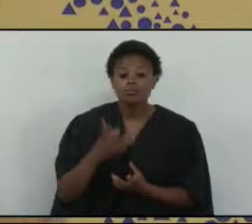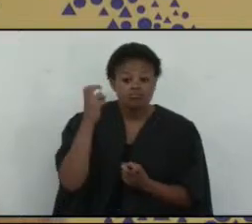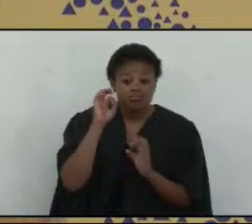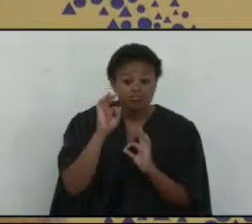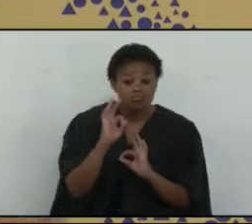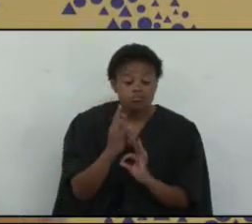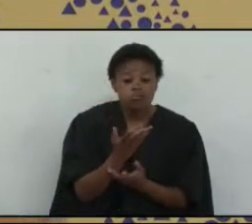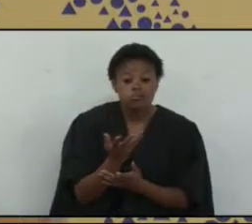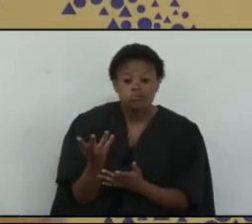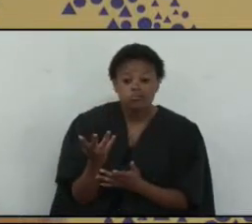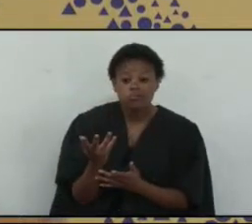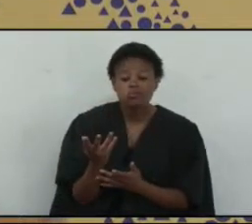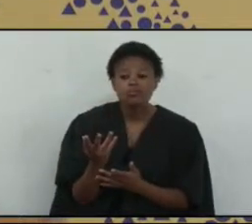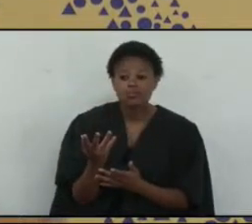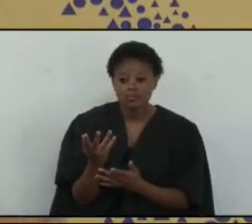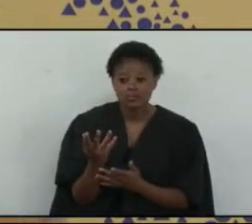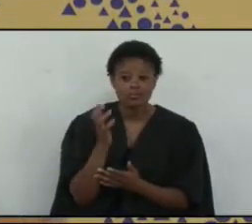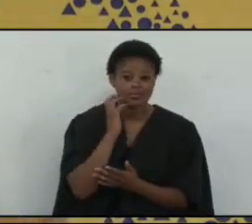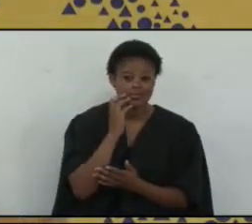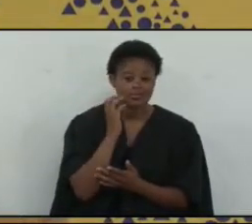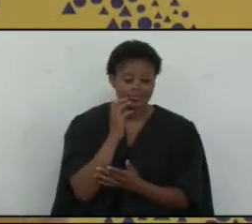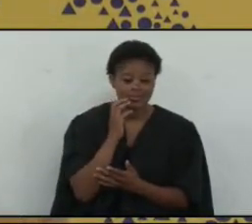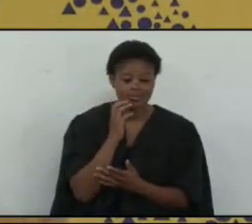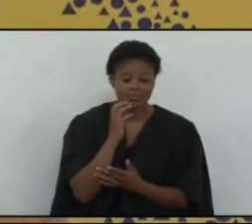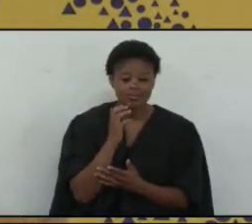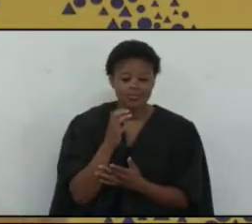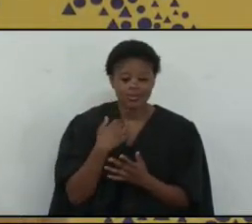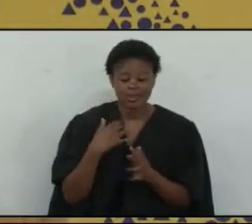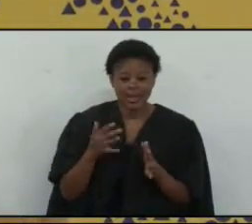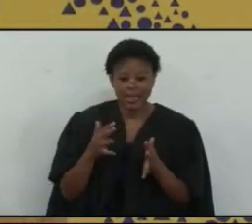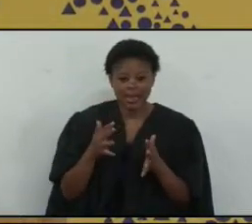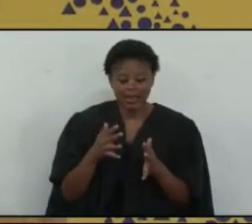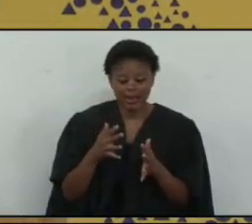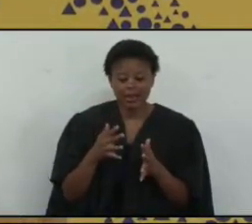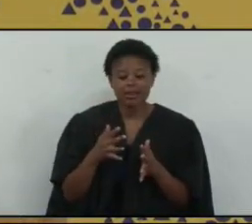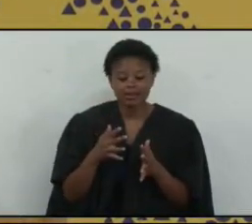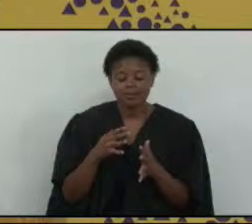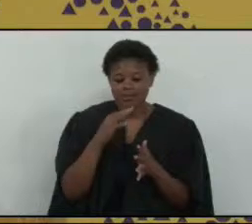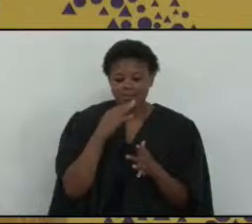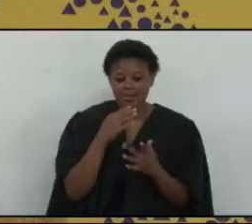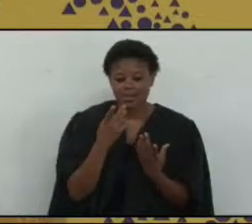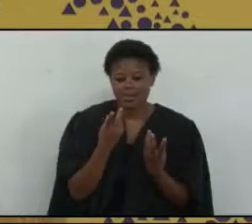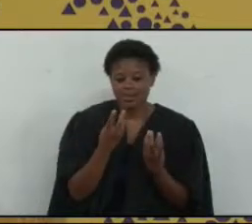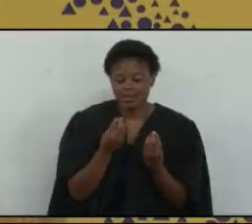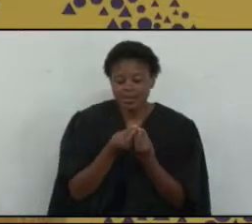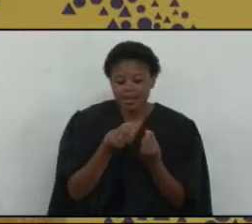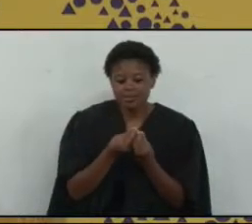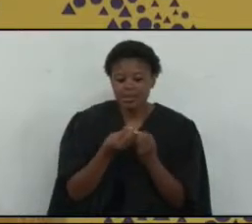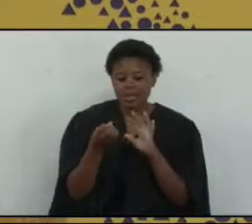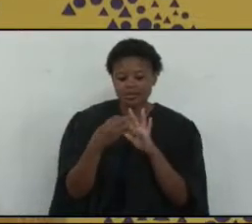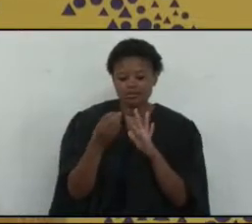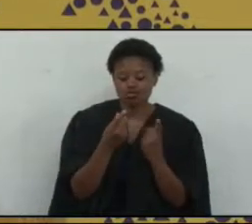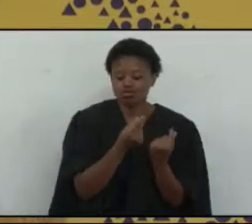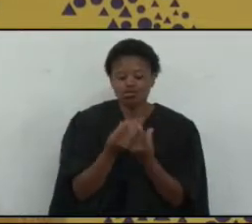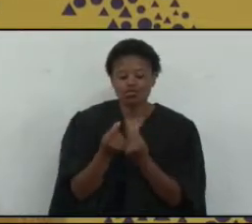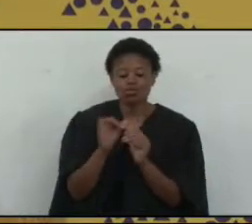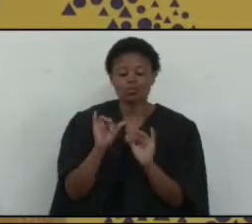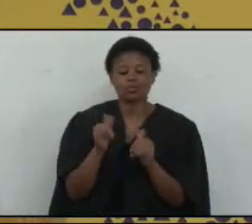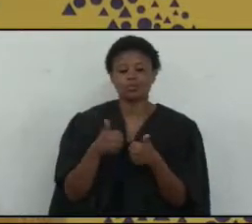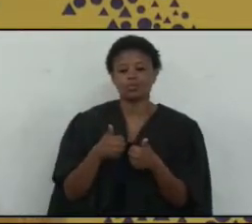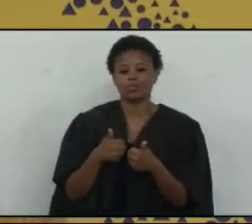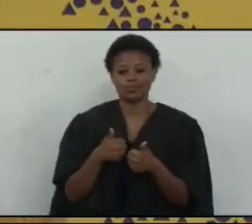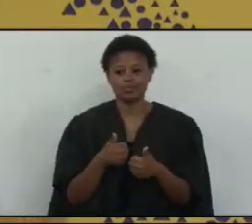me? Okay, sorry, I was just a little bit shaky there. Protocol is not something that journalists do very well.